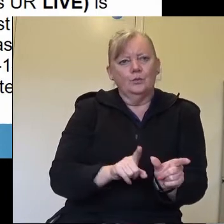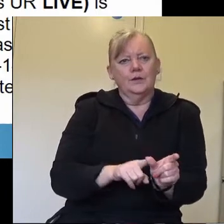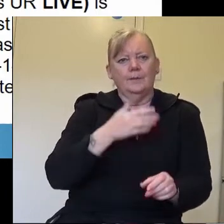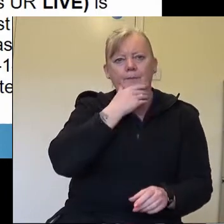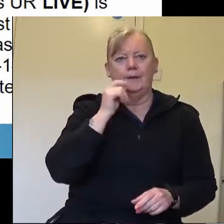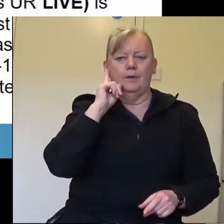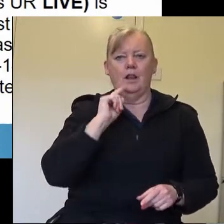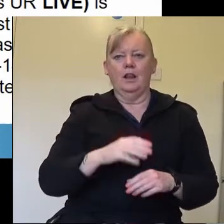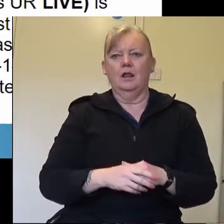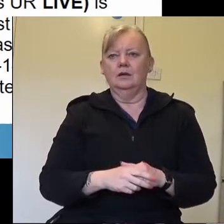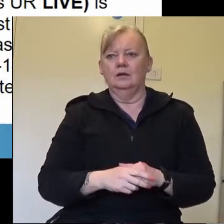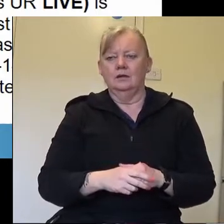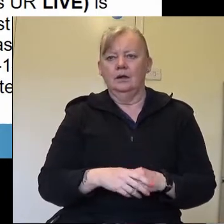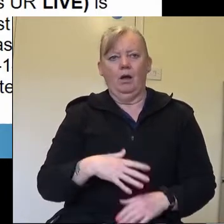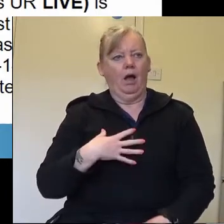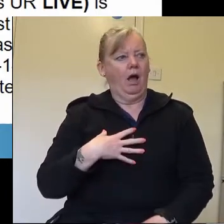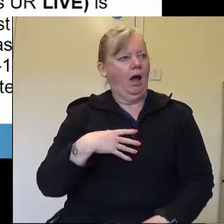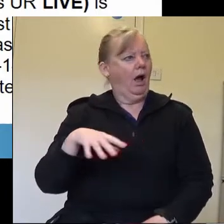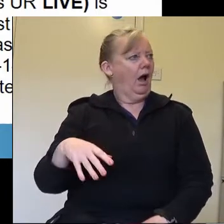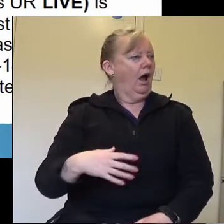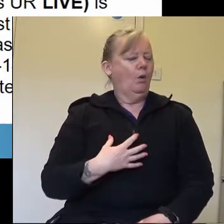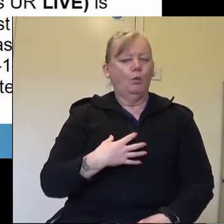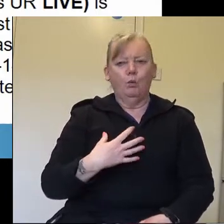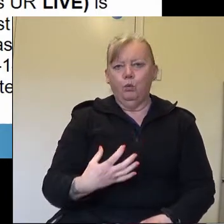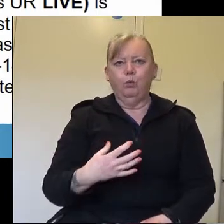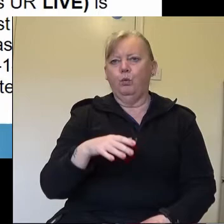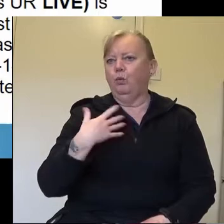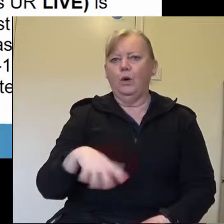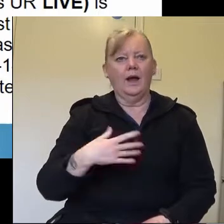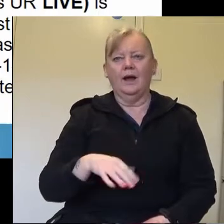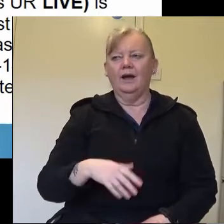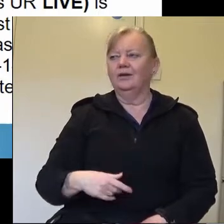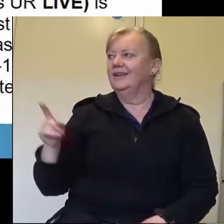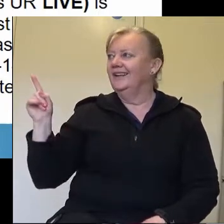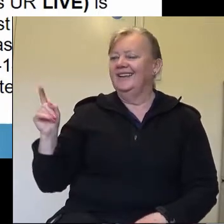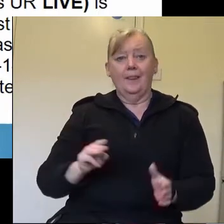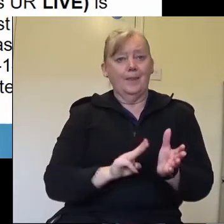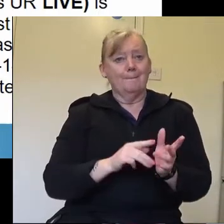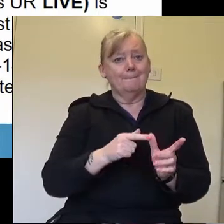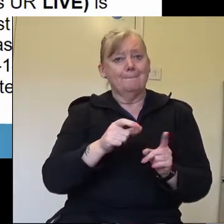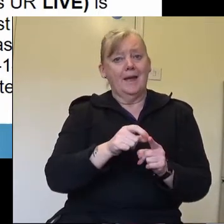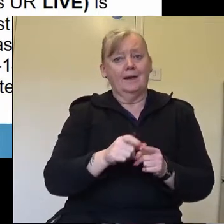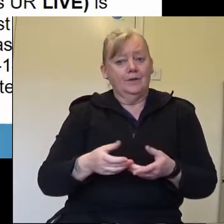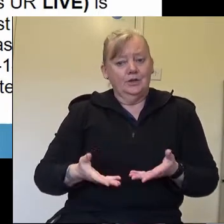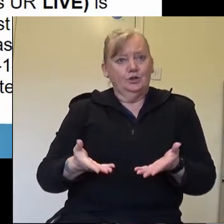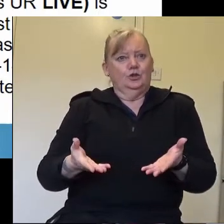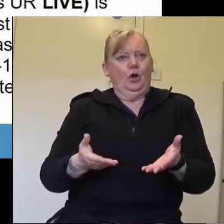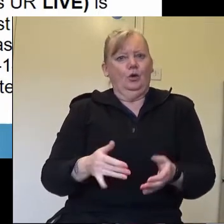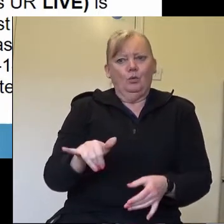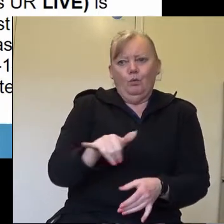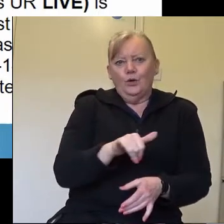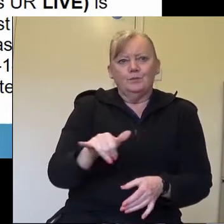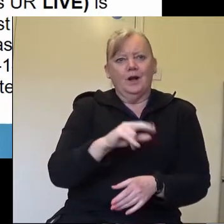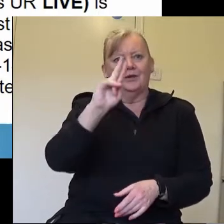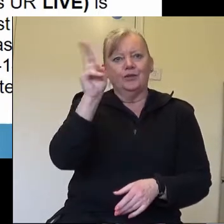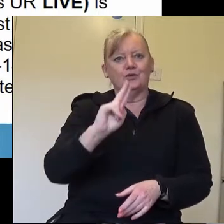working with a very small group of young people. And not only it was showing me in the school, it was actually showing me which